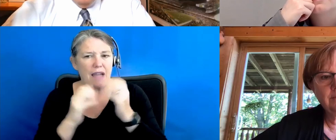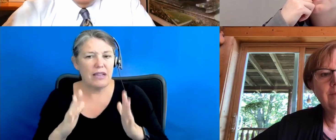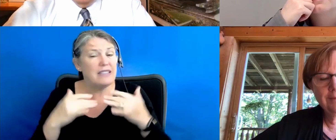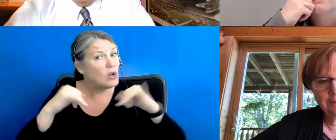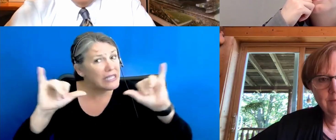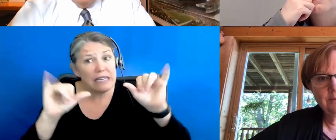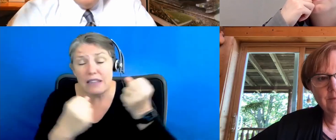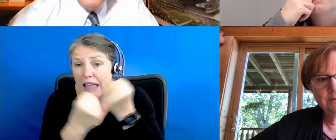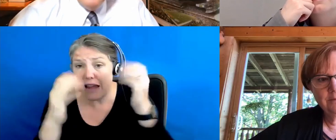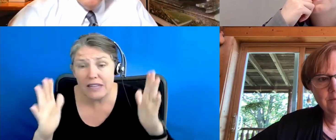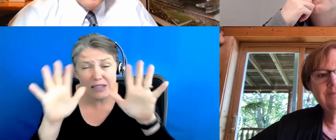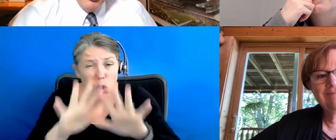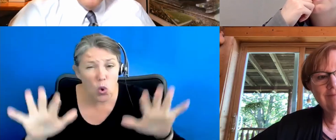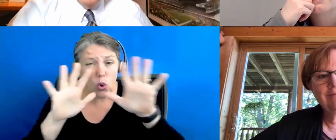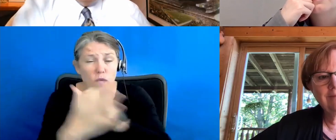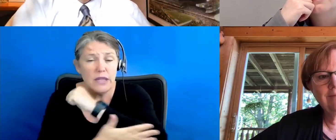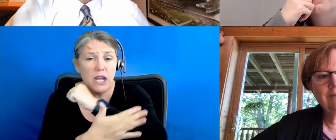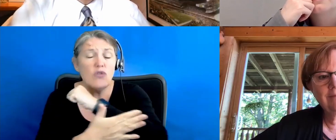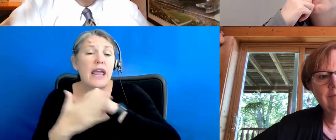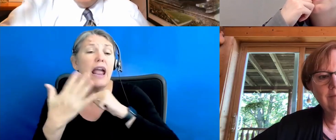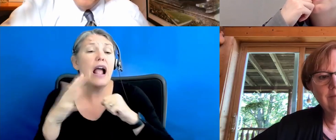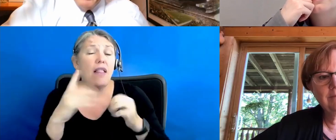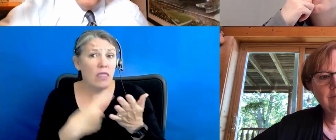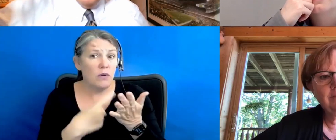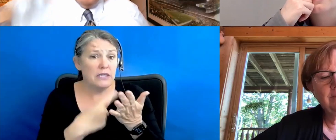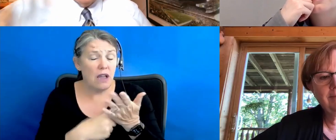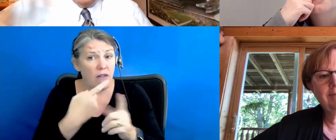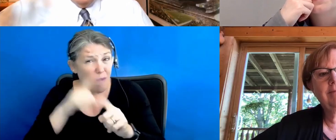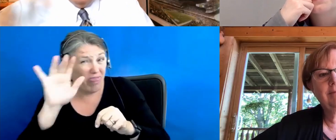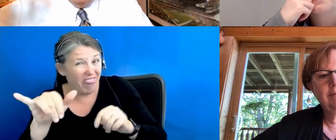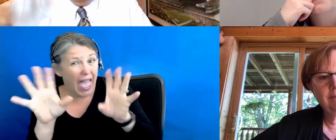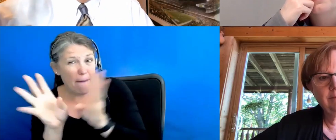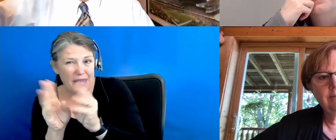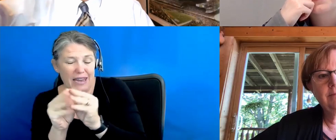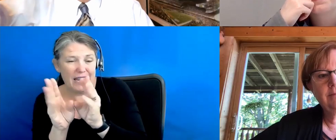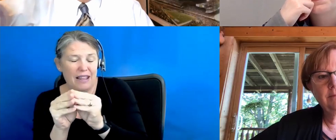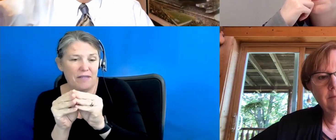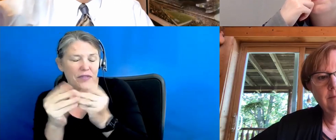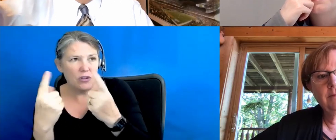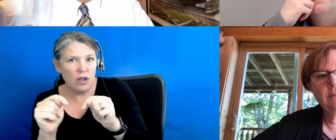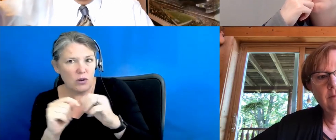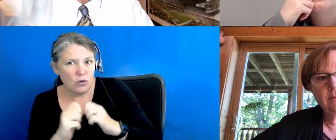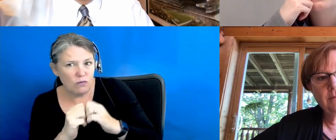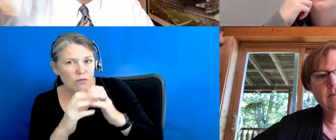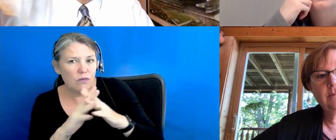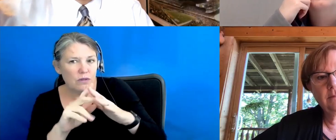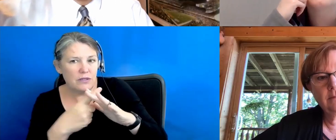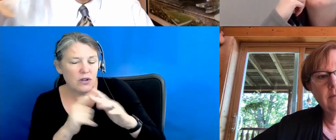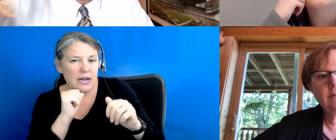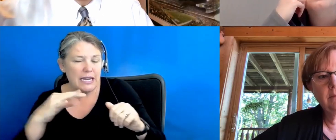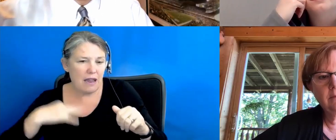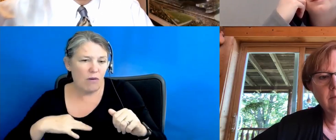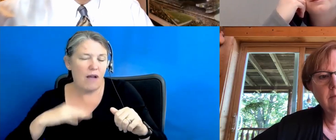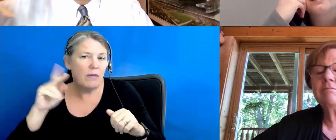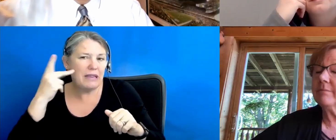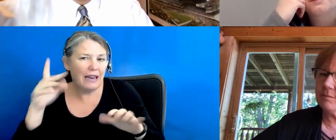advocates throughout the country. And there was talk coming from that meeting of trying to get starting a nonprofit political